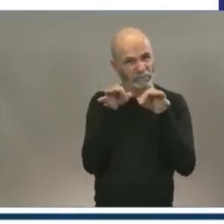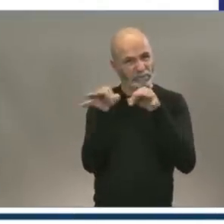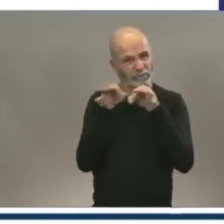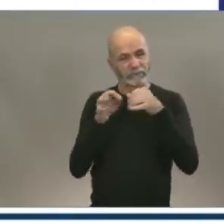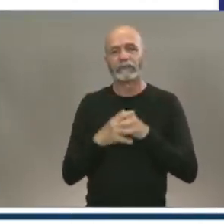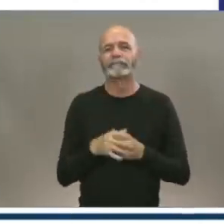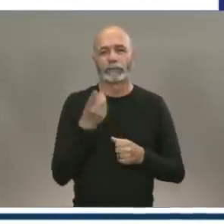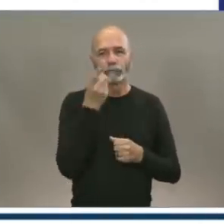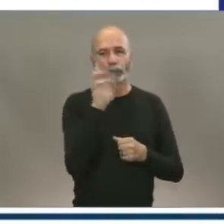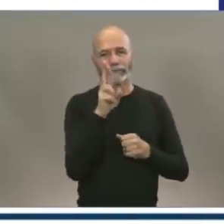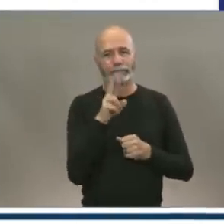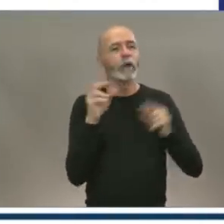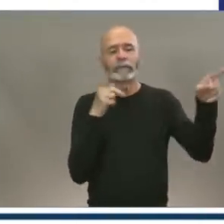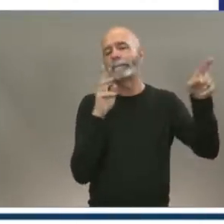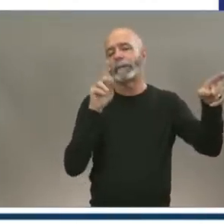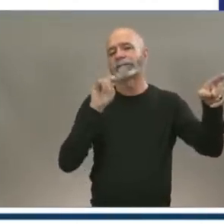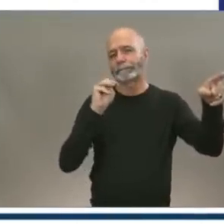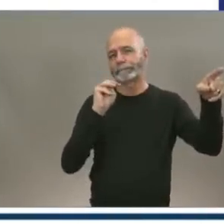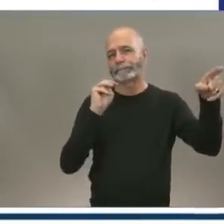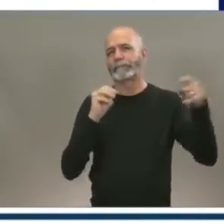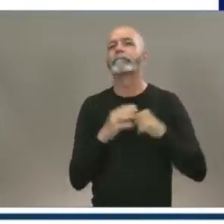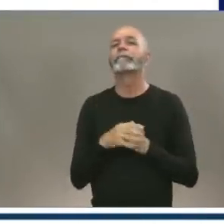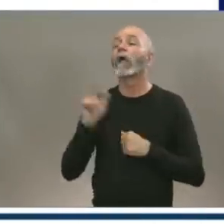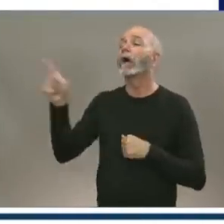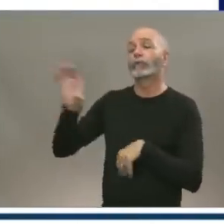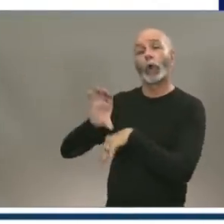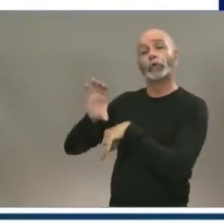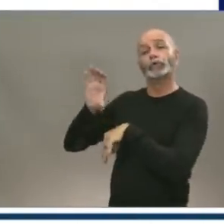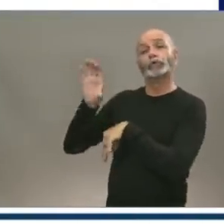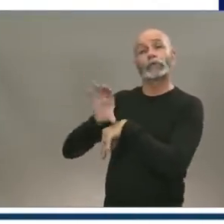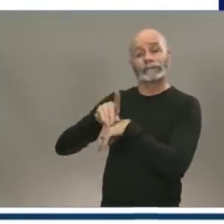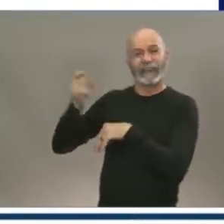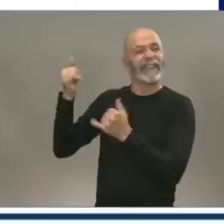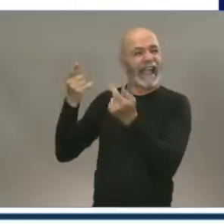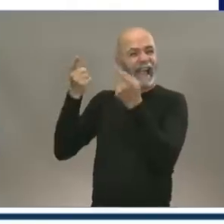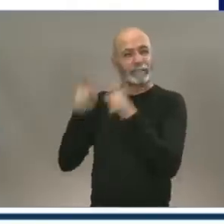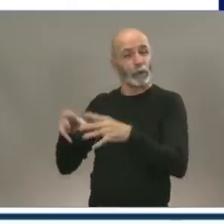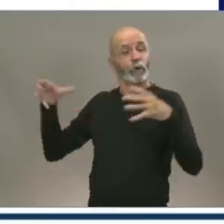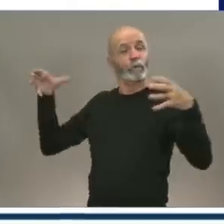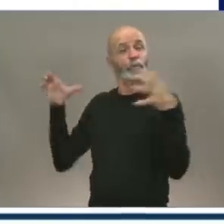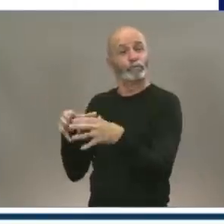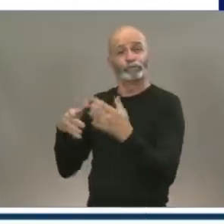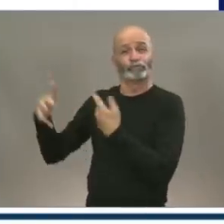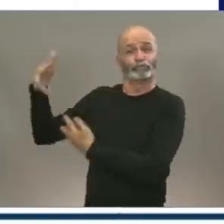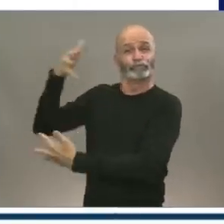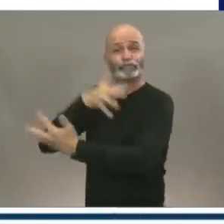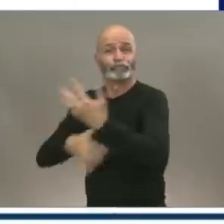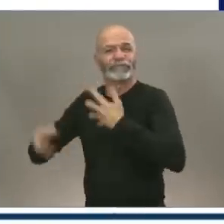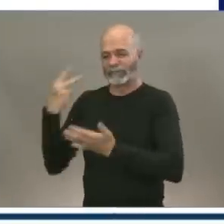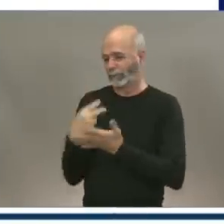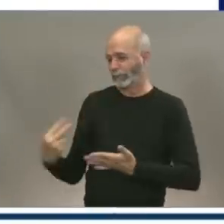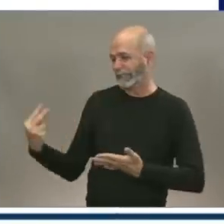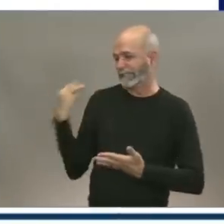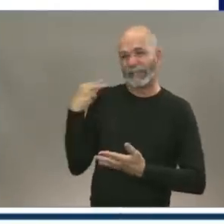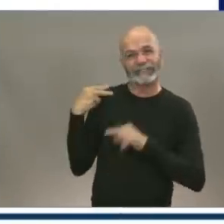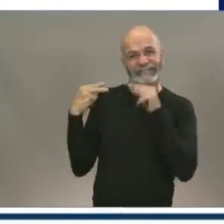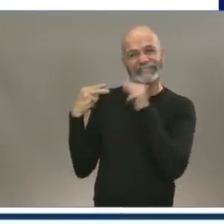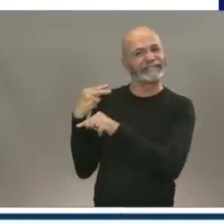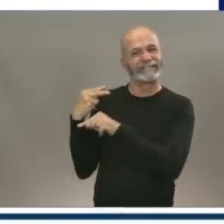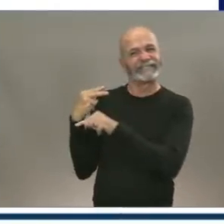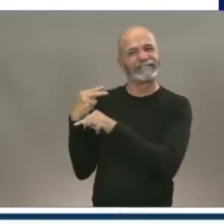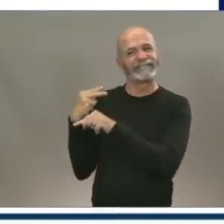ago, and I'm not sure what the delay is in issuing the fines for that. So I just think that we